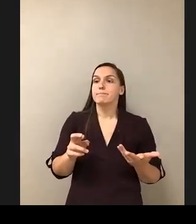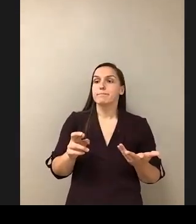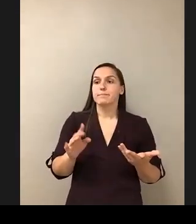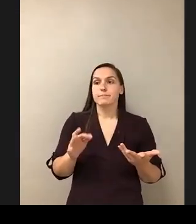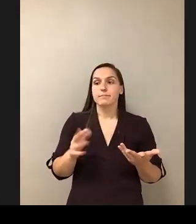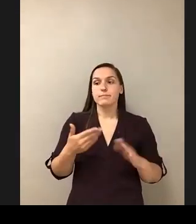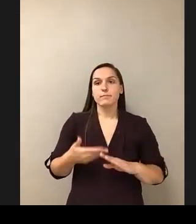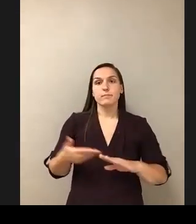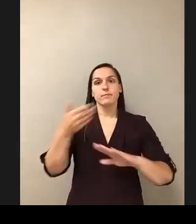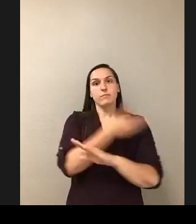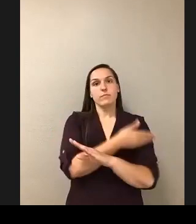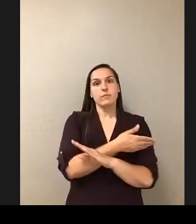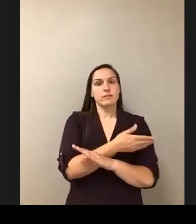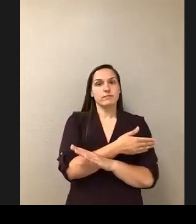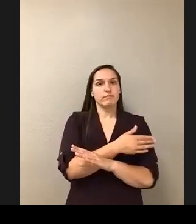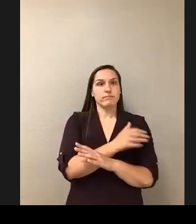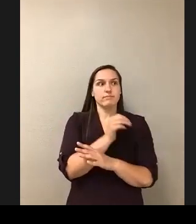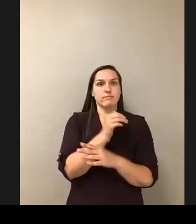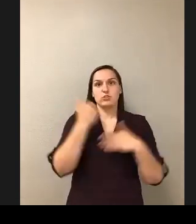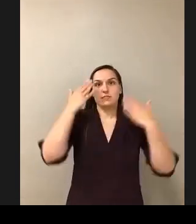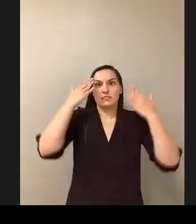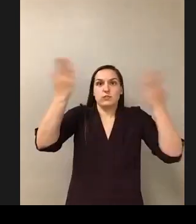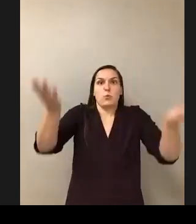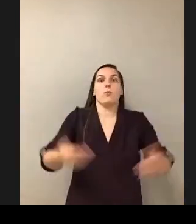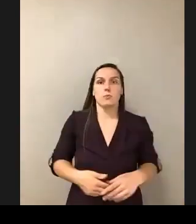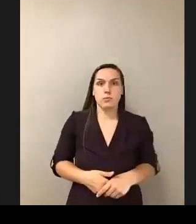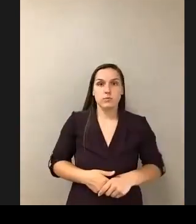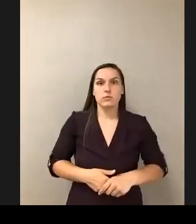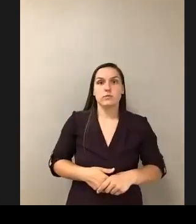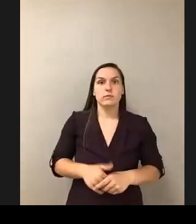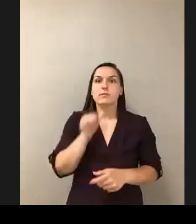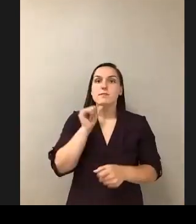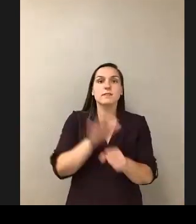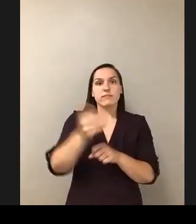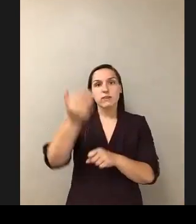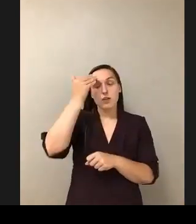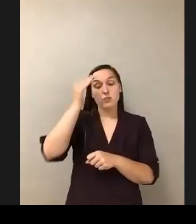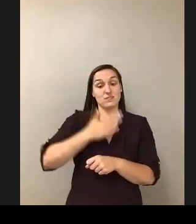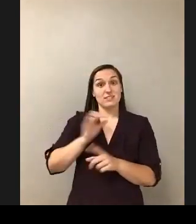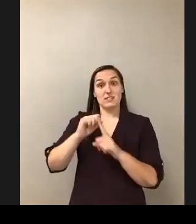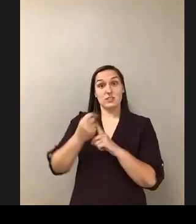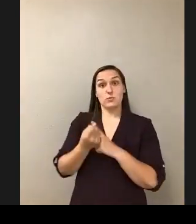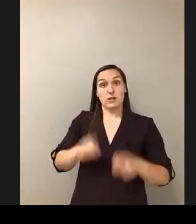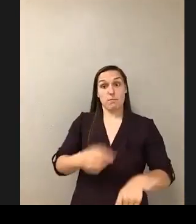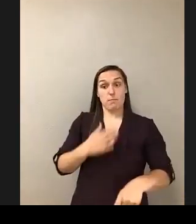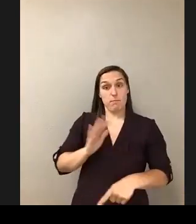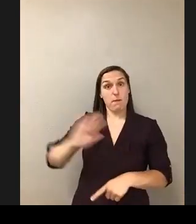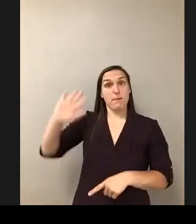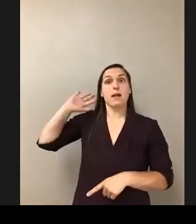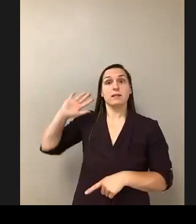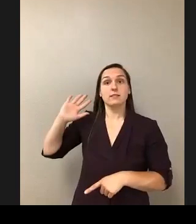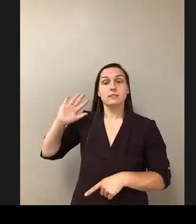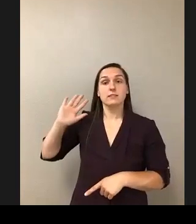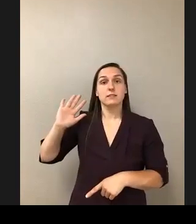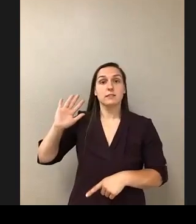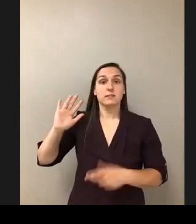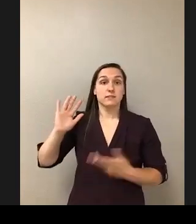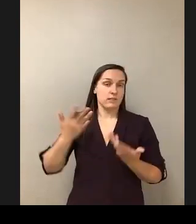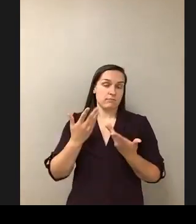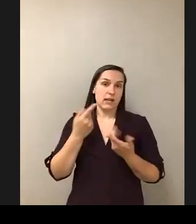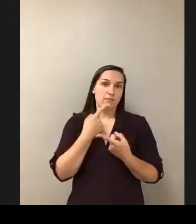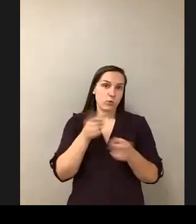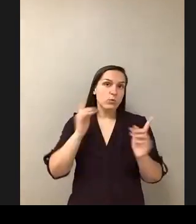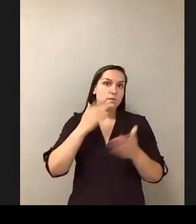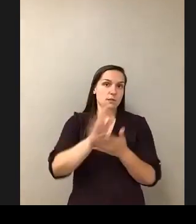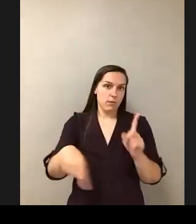would have lacked knowledge. There's an incident in my past that I've told some people about, and